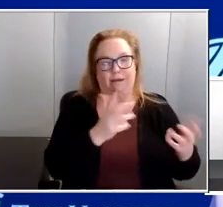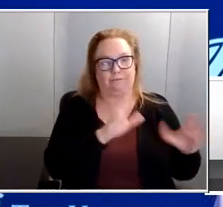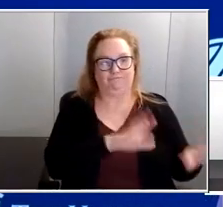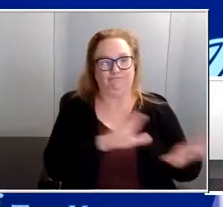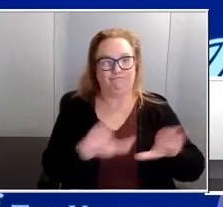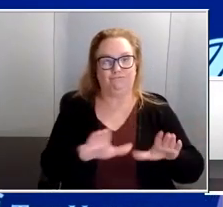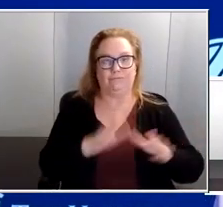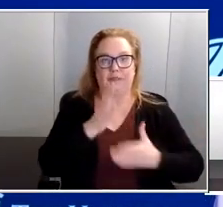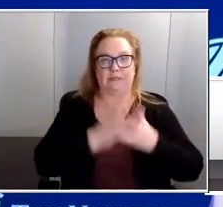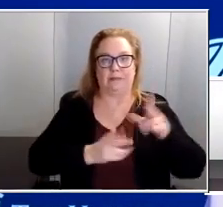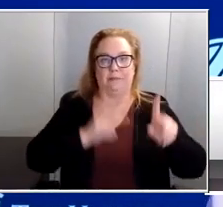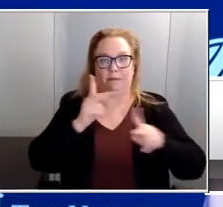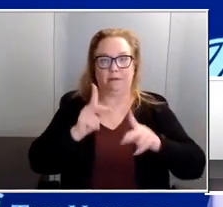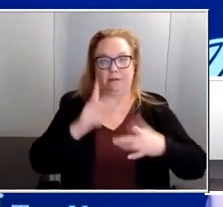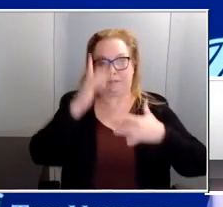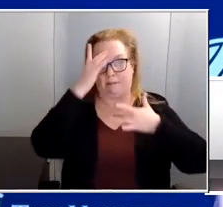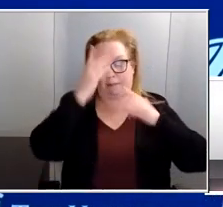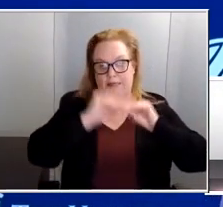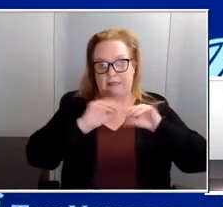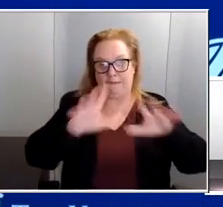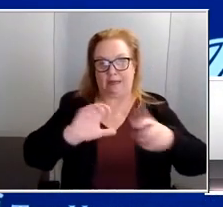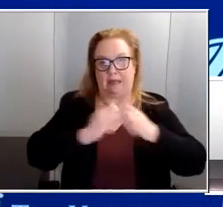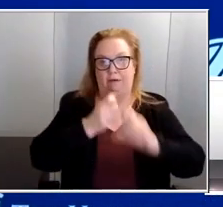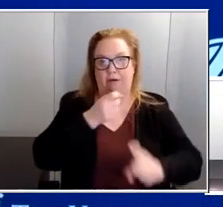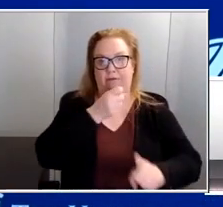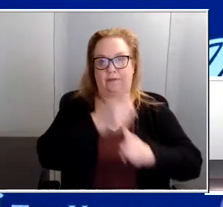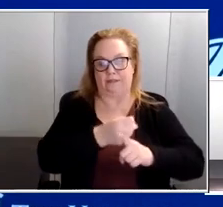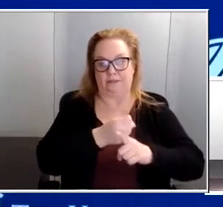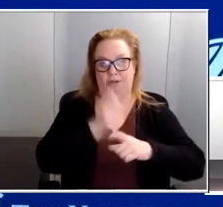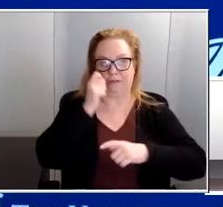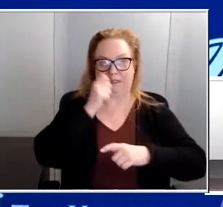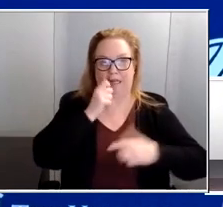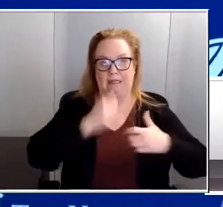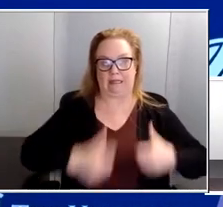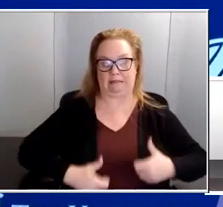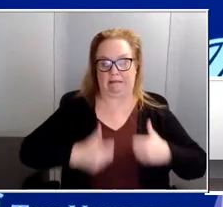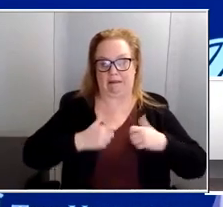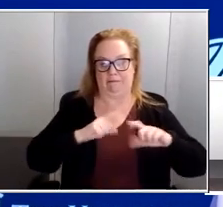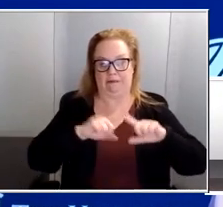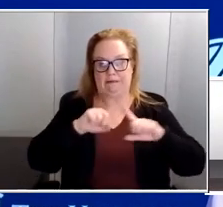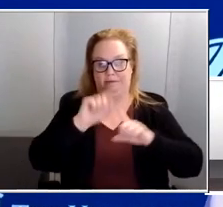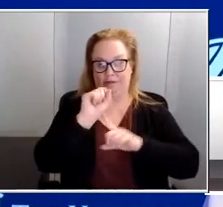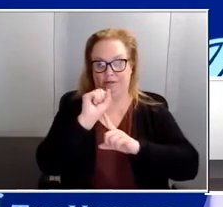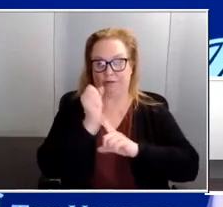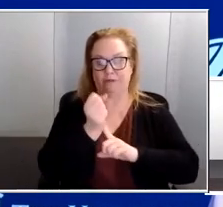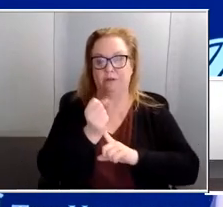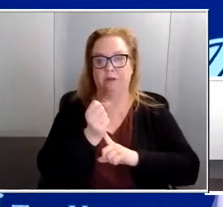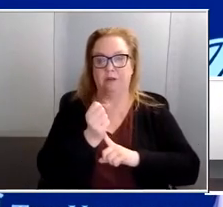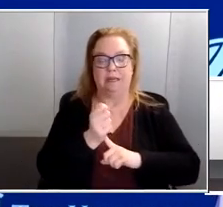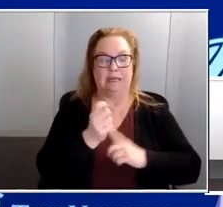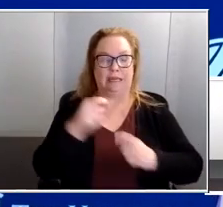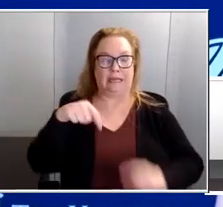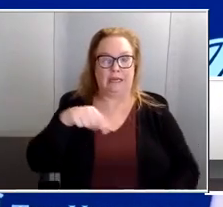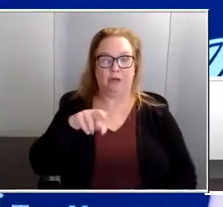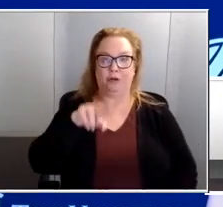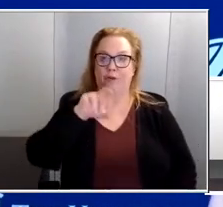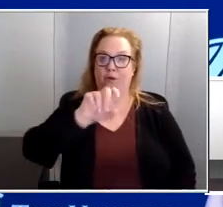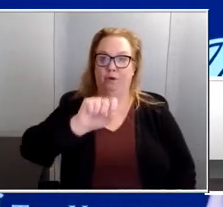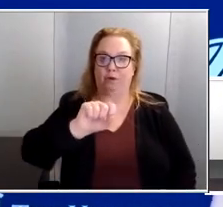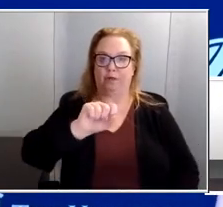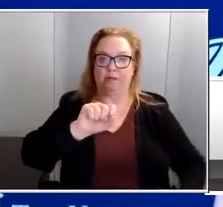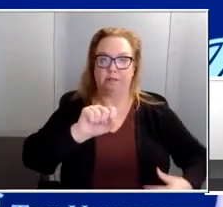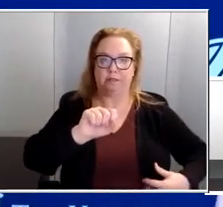people's definition of pandemic. How does it affect your daily life in different situations? But we know here in the US that really there has